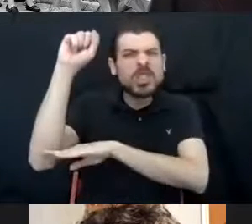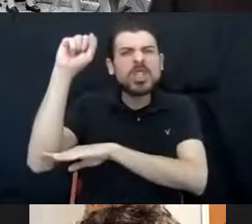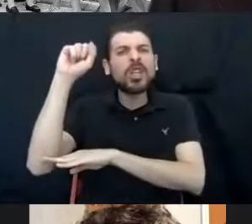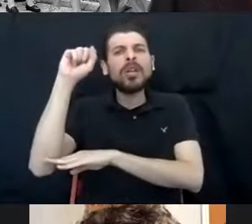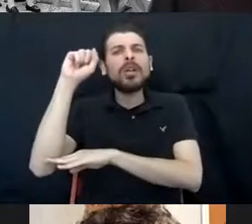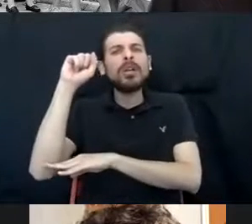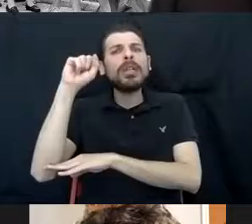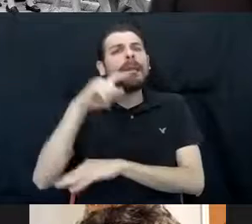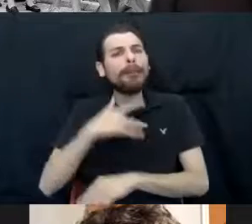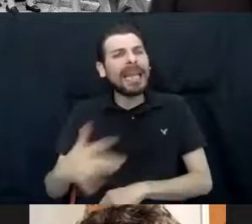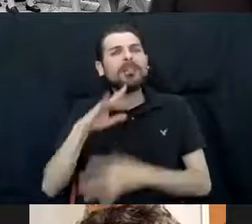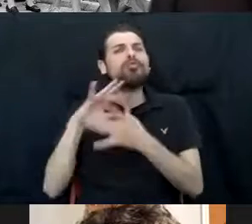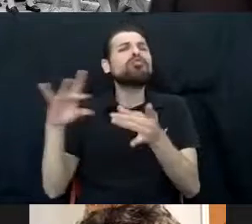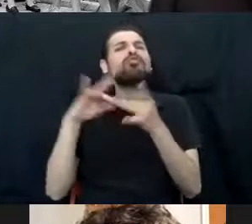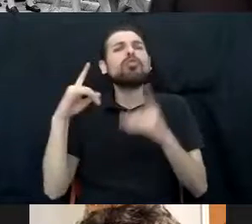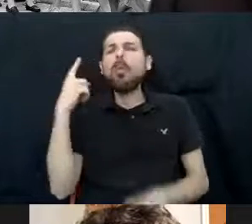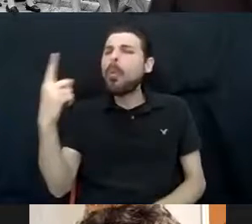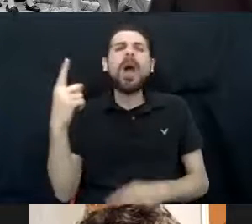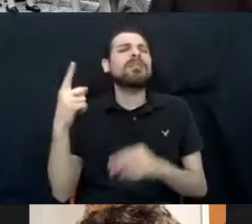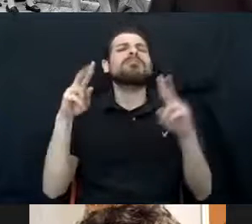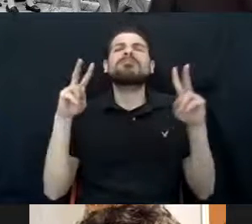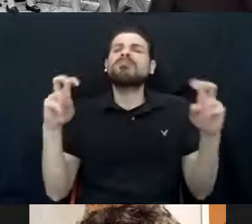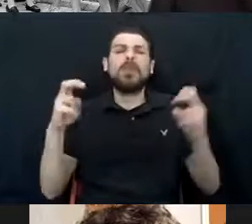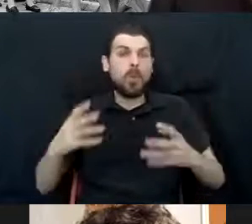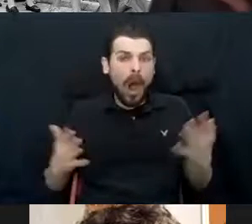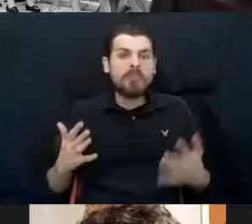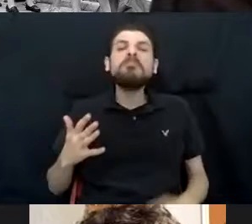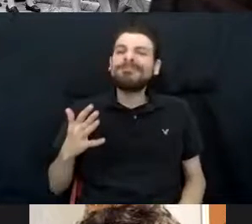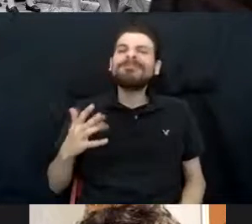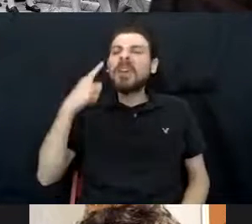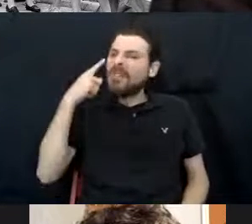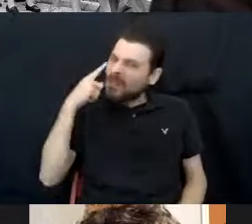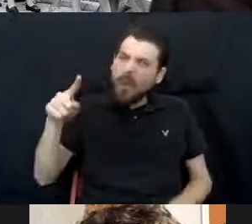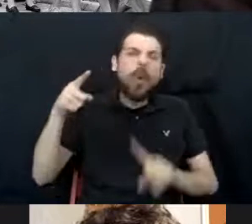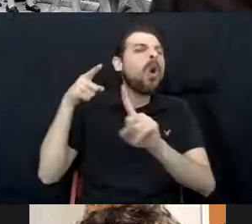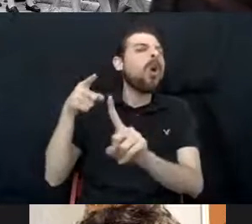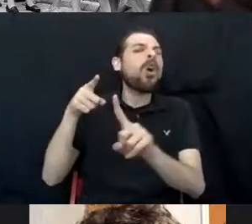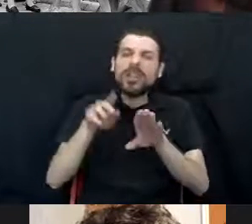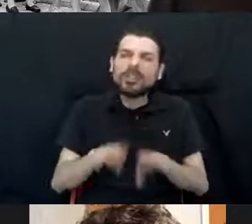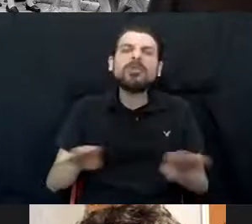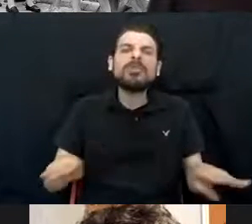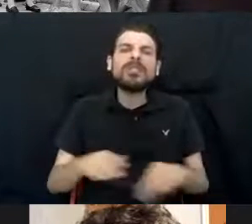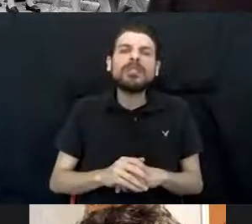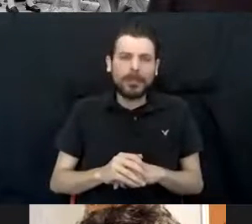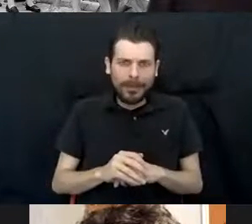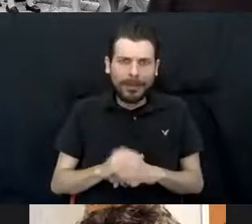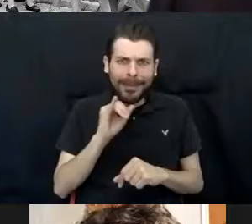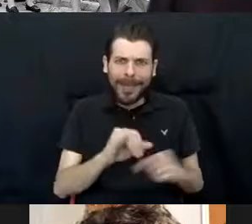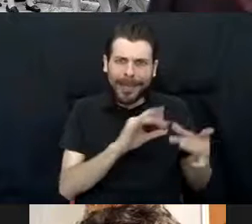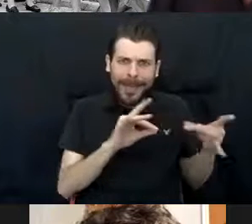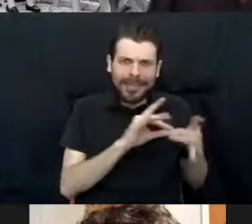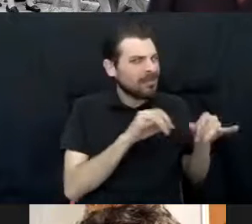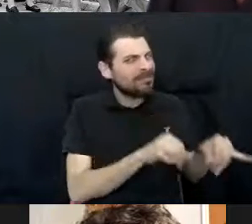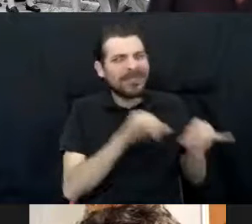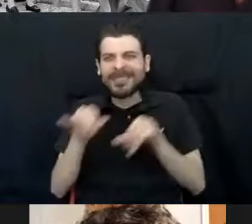children. This attitude reminds me so much of Teressa Raiford. She is the